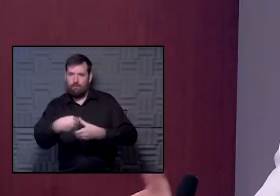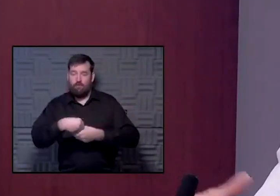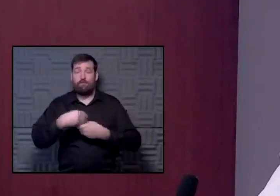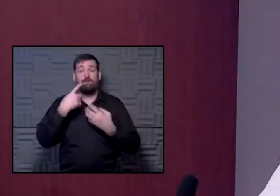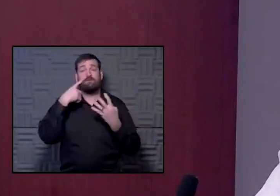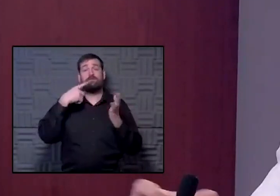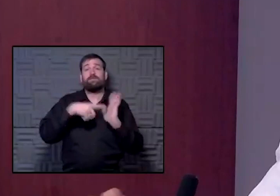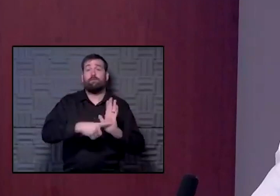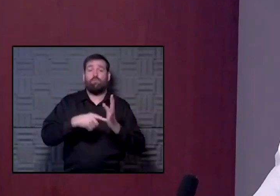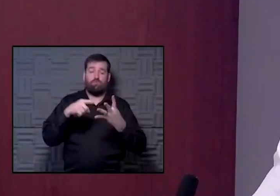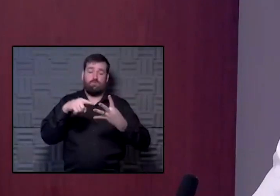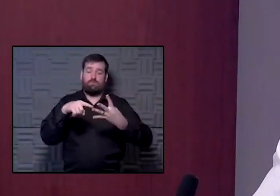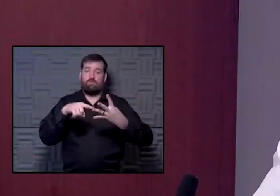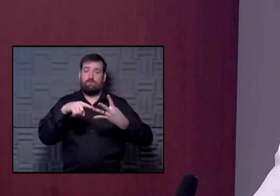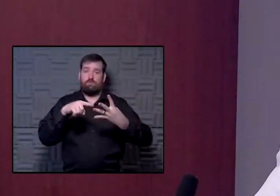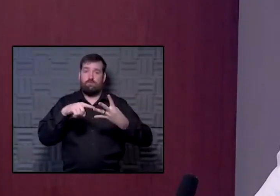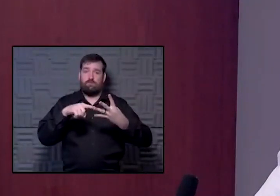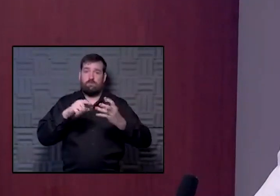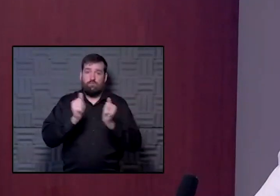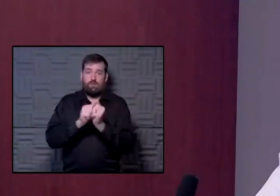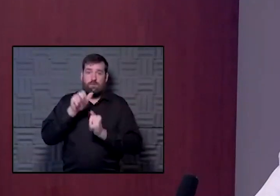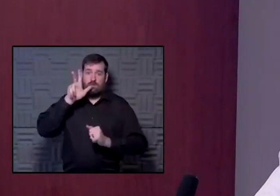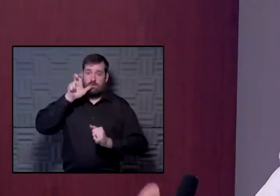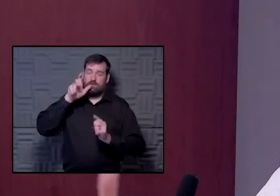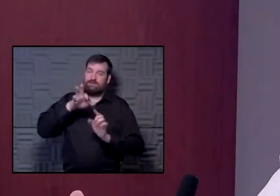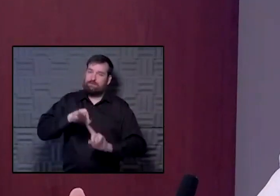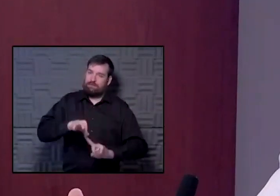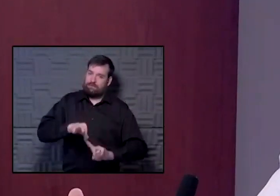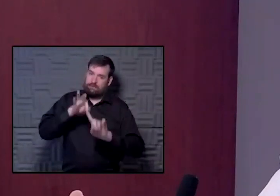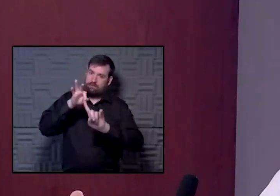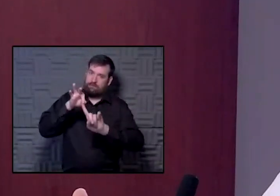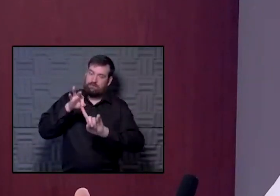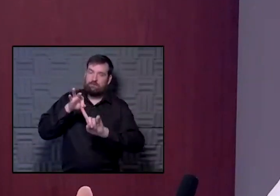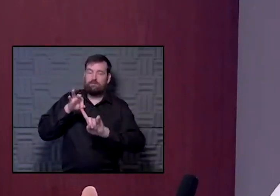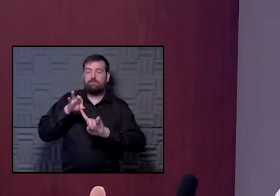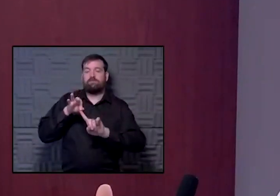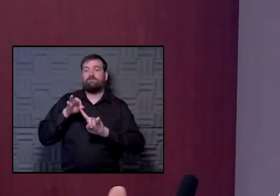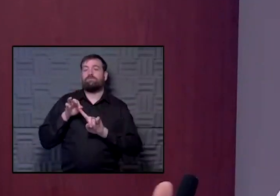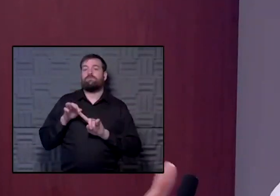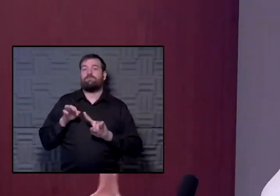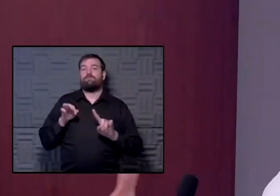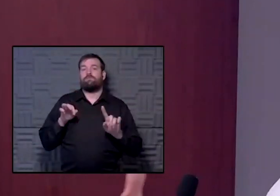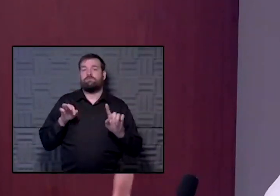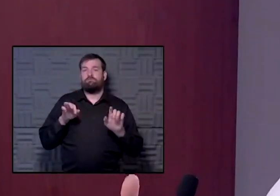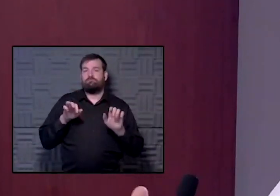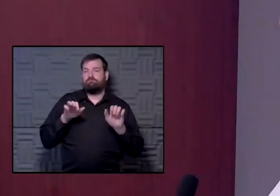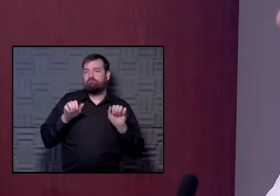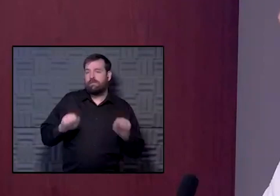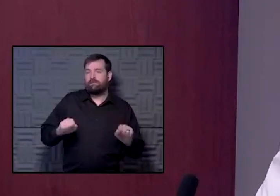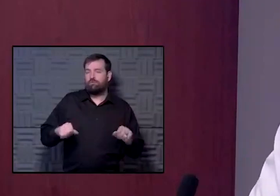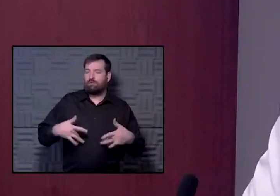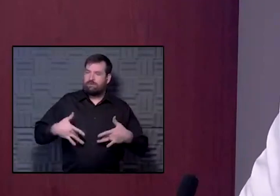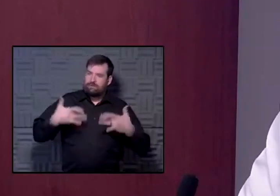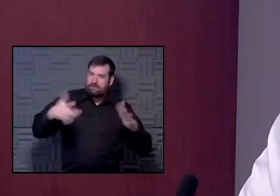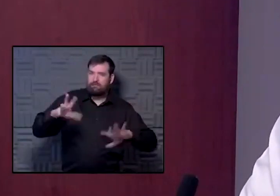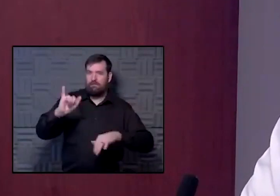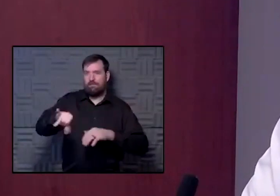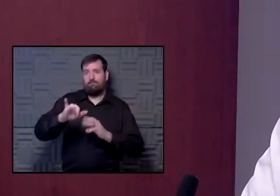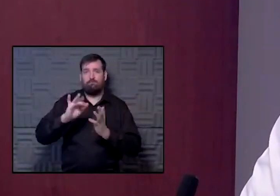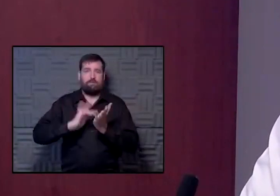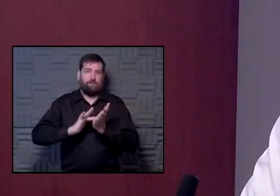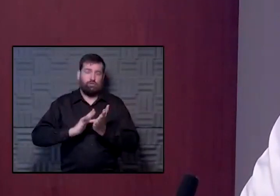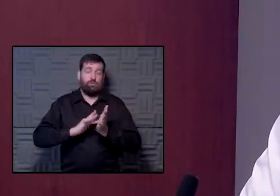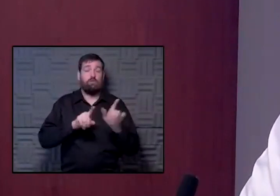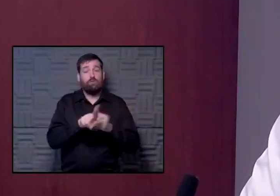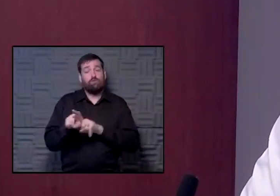example, the nebulized treatment has some very specific criteria of patients that will potentially have a sensitivity to that medication,